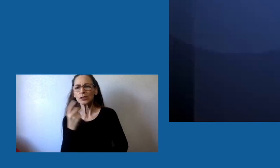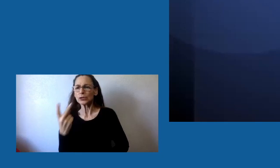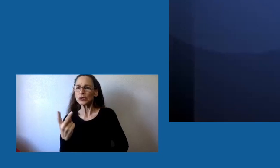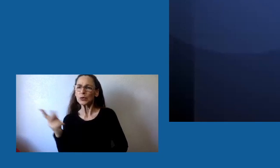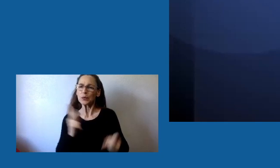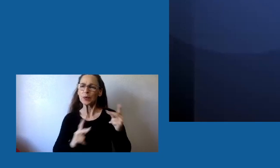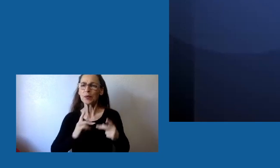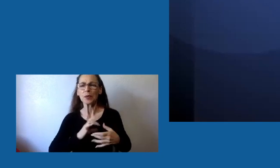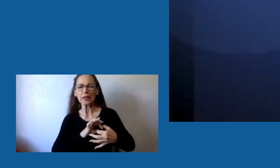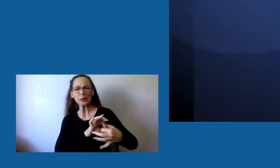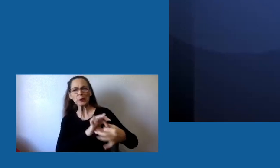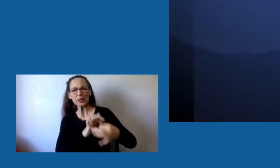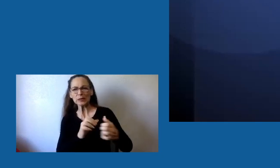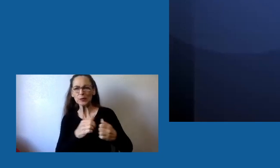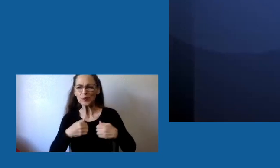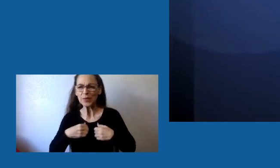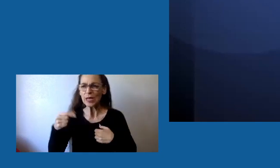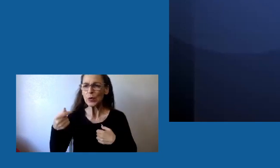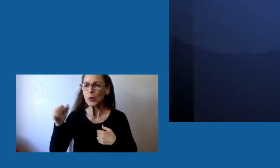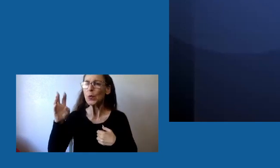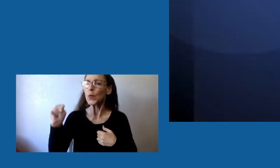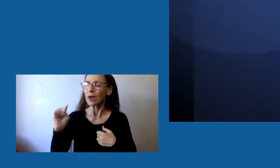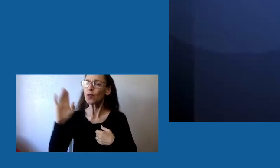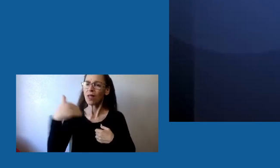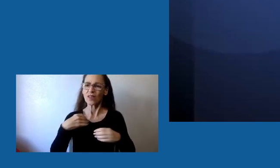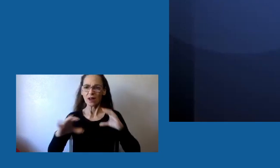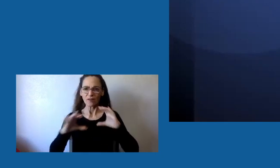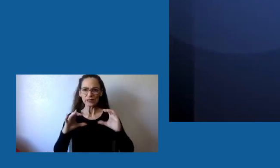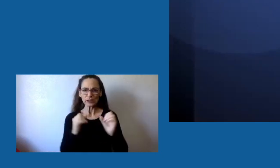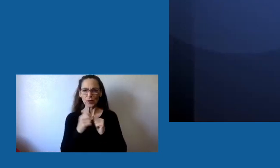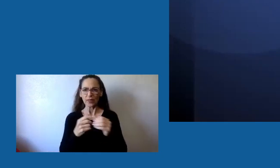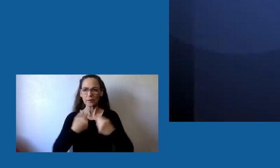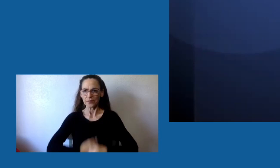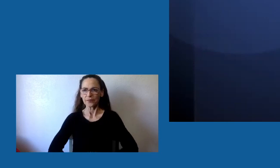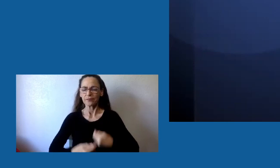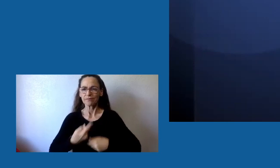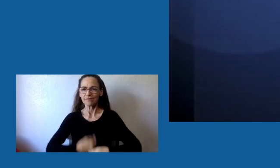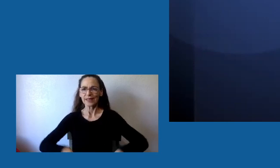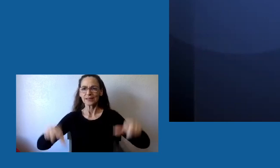to Gwen, and so we're going to have a conversation about their impact. Next slide.